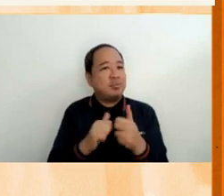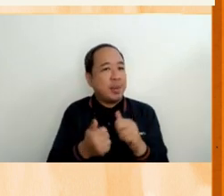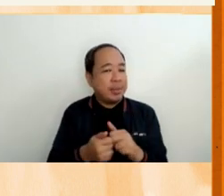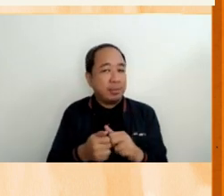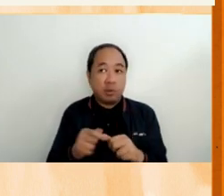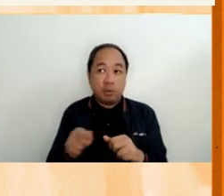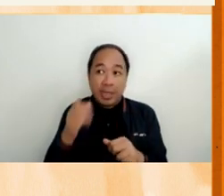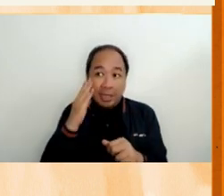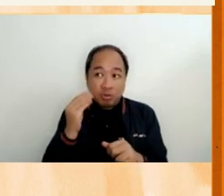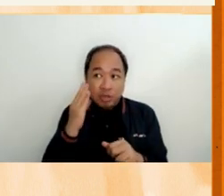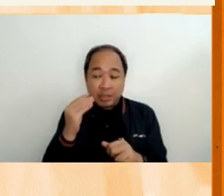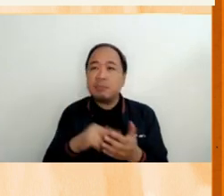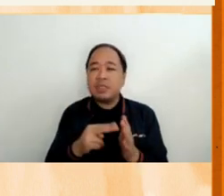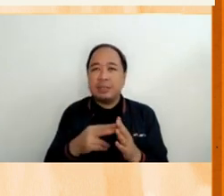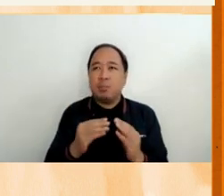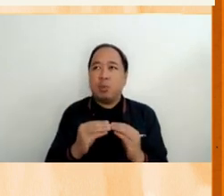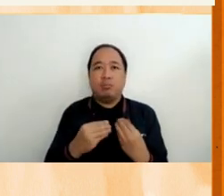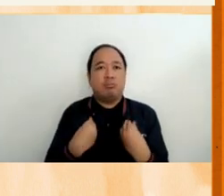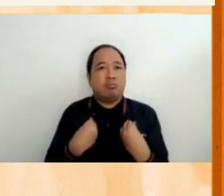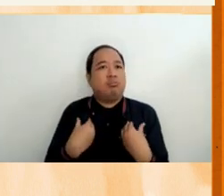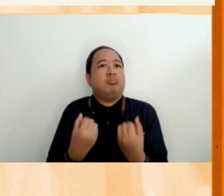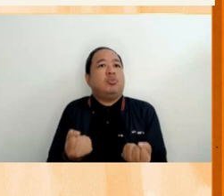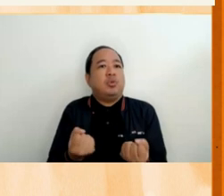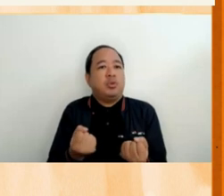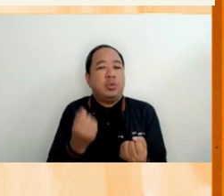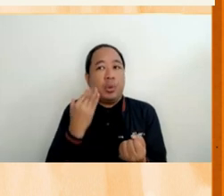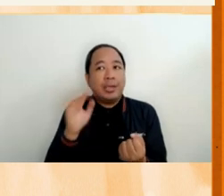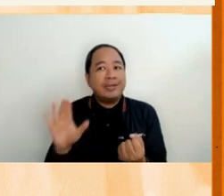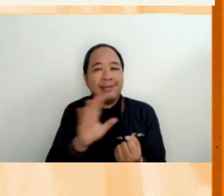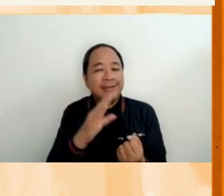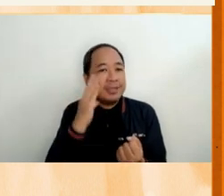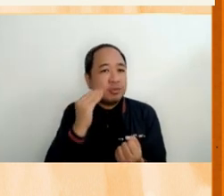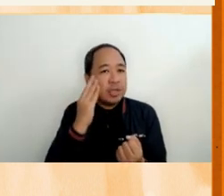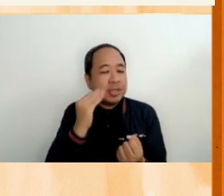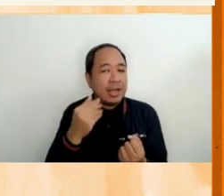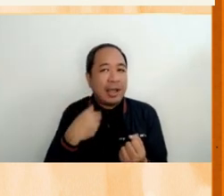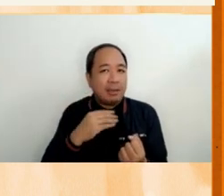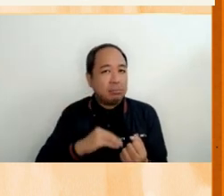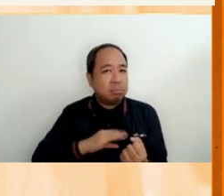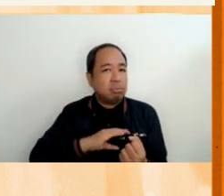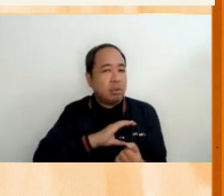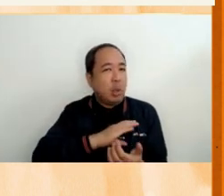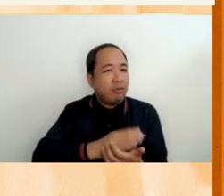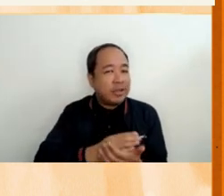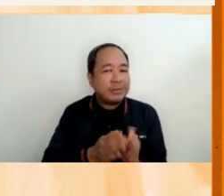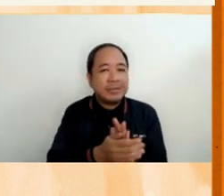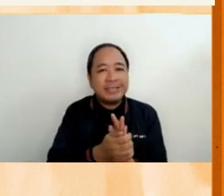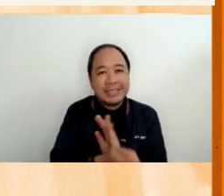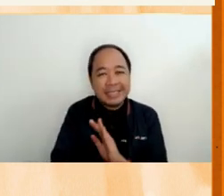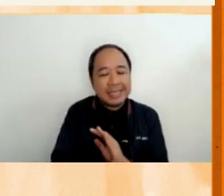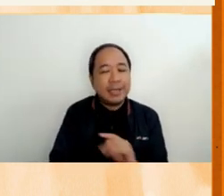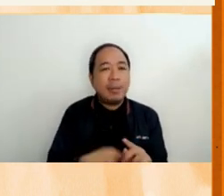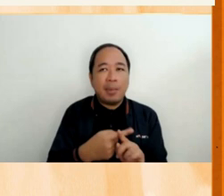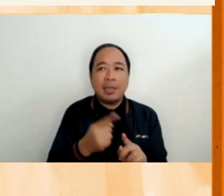resilient because through experiences, they develop competence, confidence, and the value